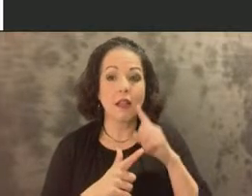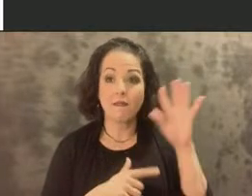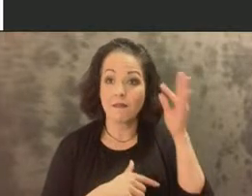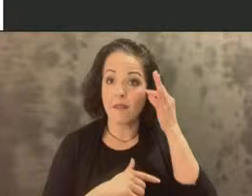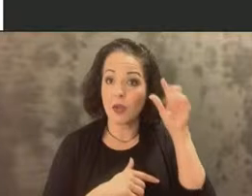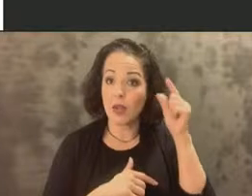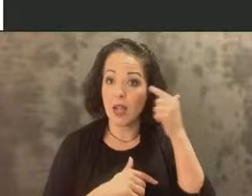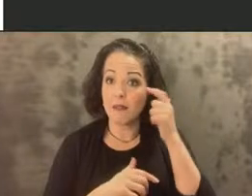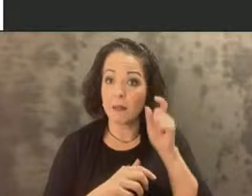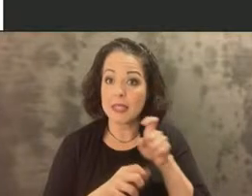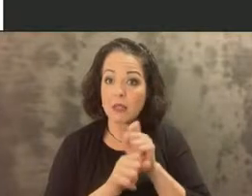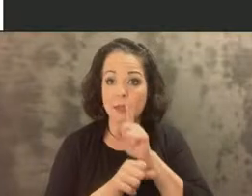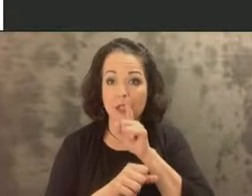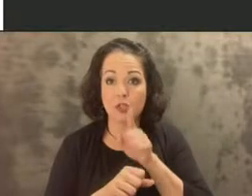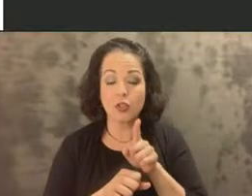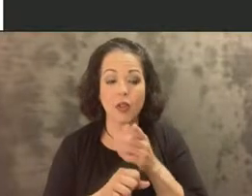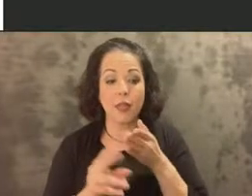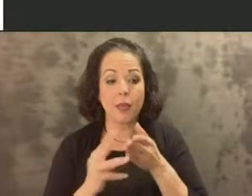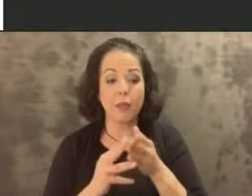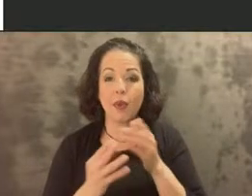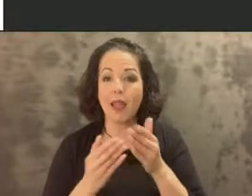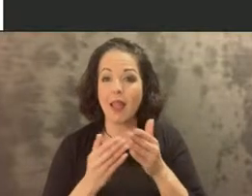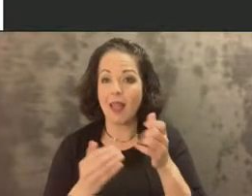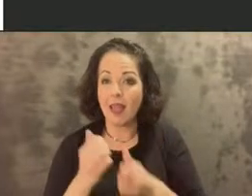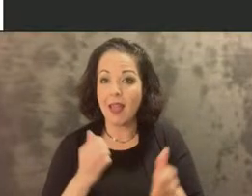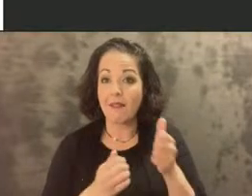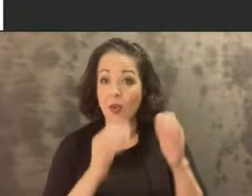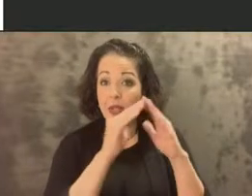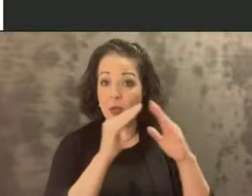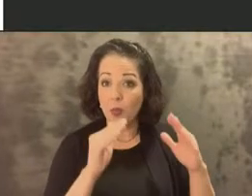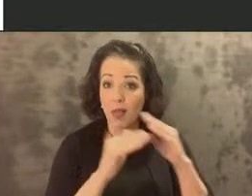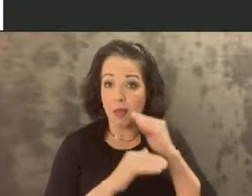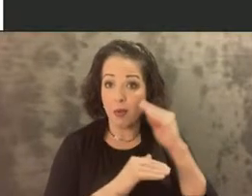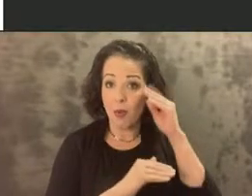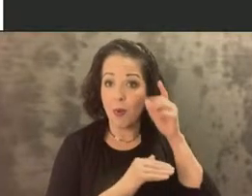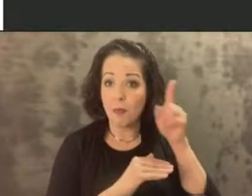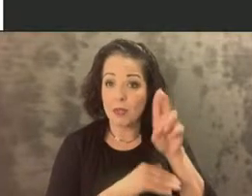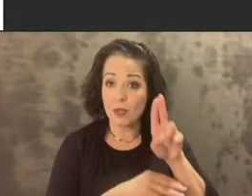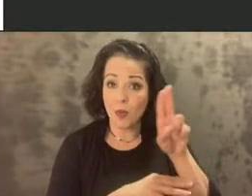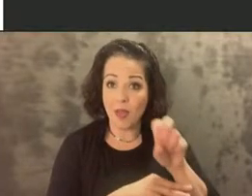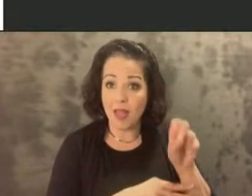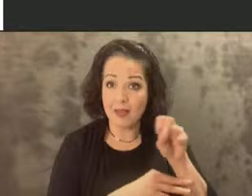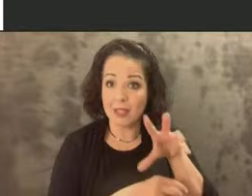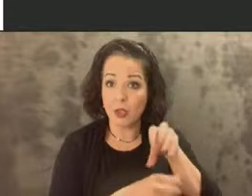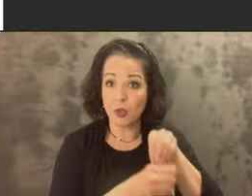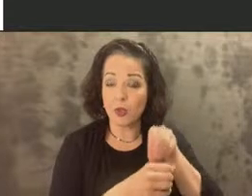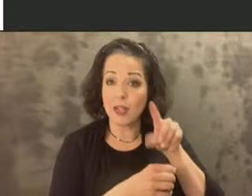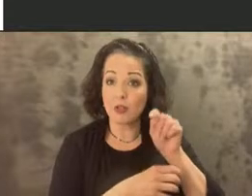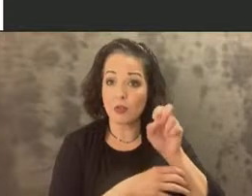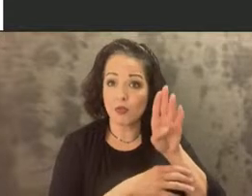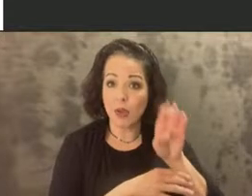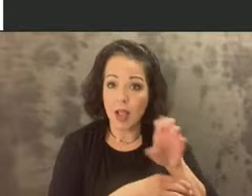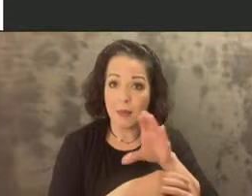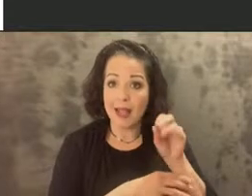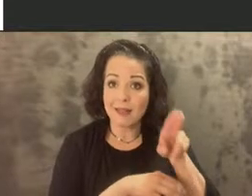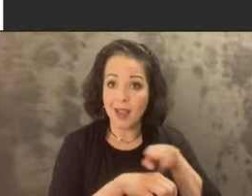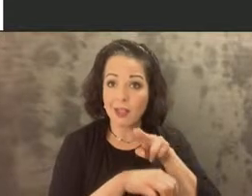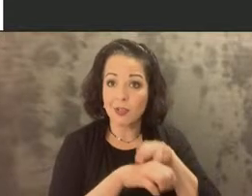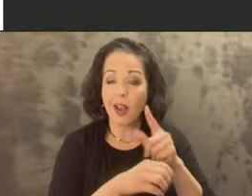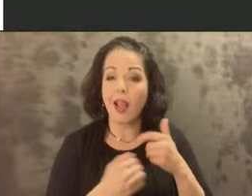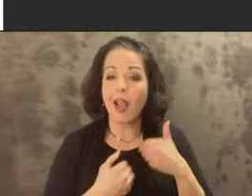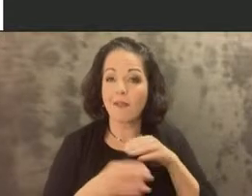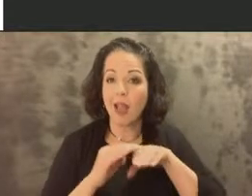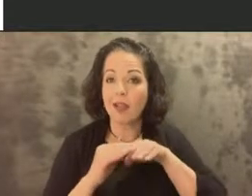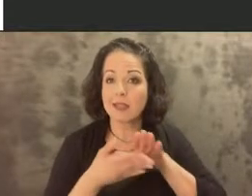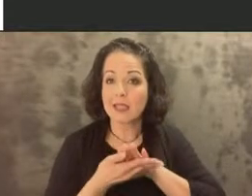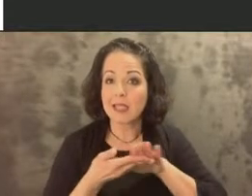that through that every dwelling in the United States, including tribal nations, has access to clean water